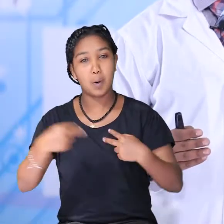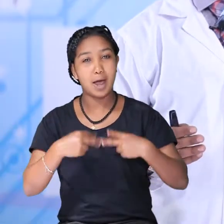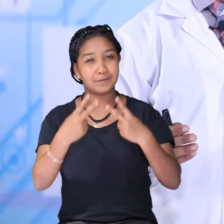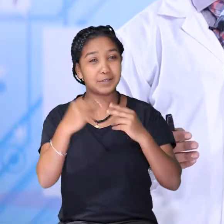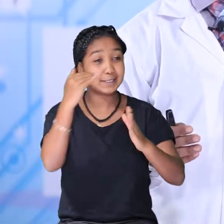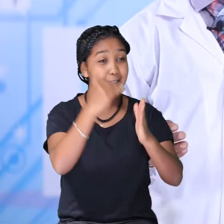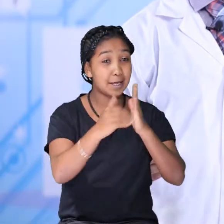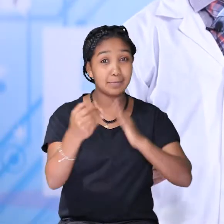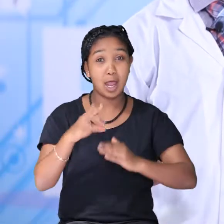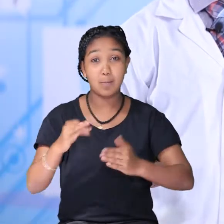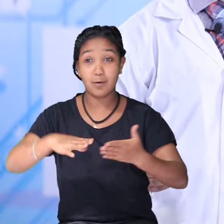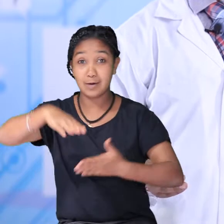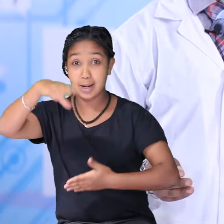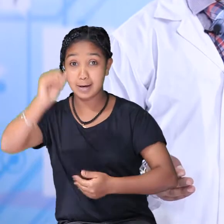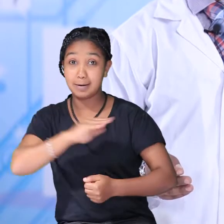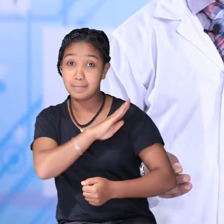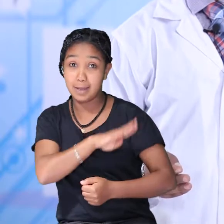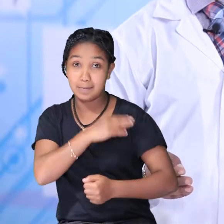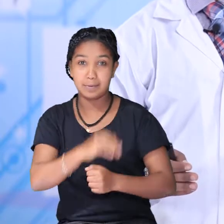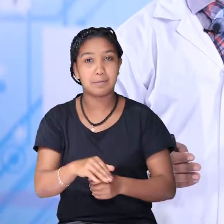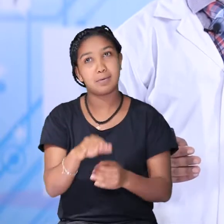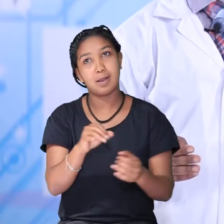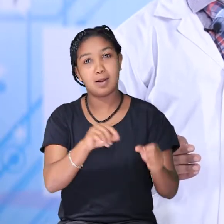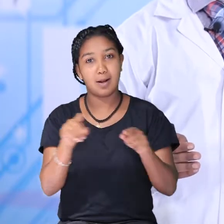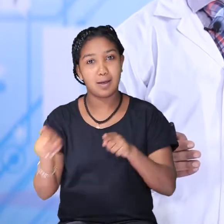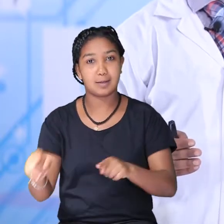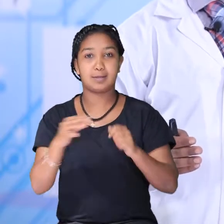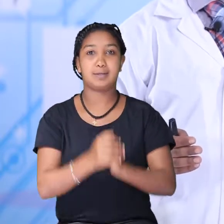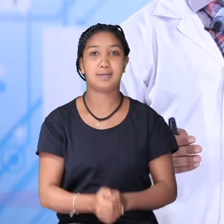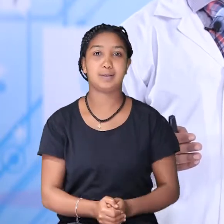seen some types of learned behavior, like